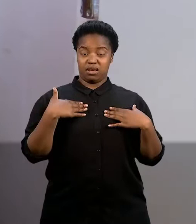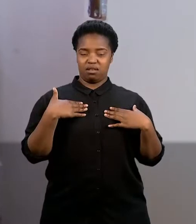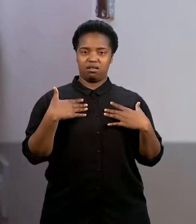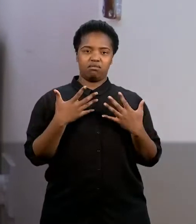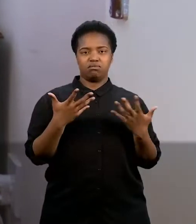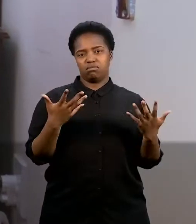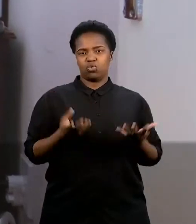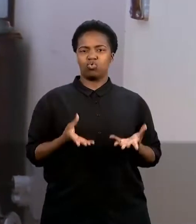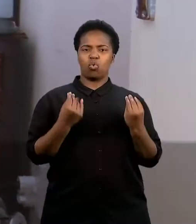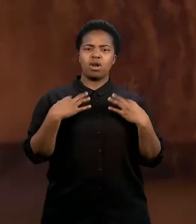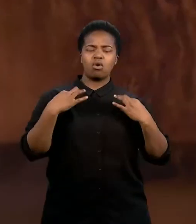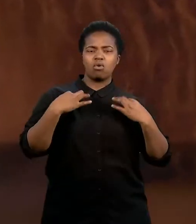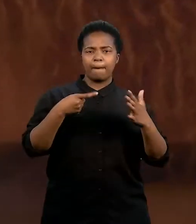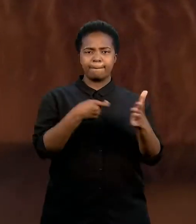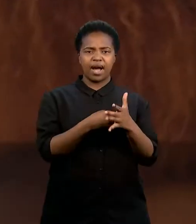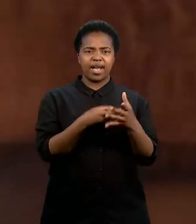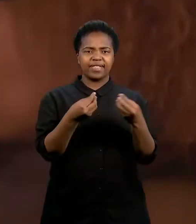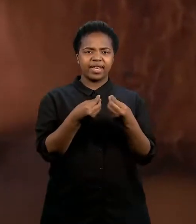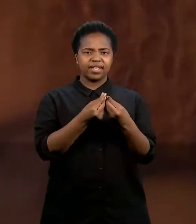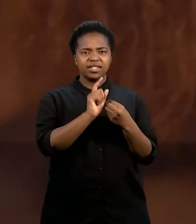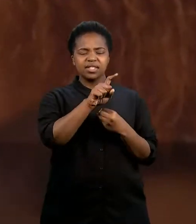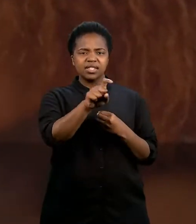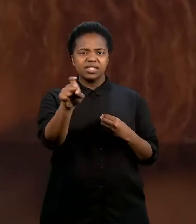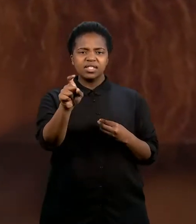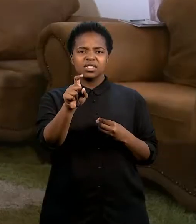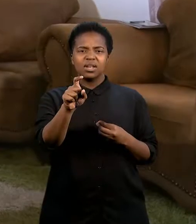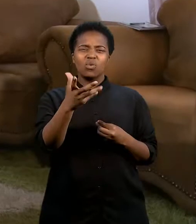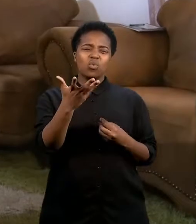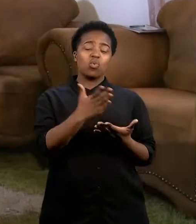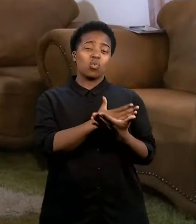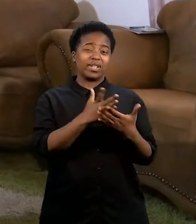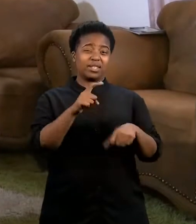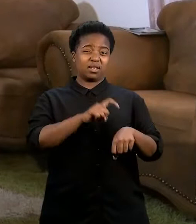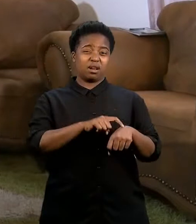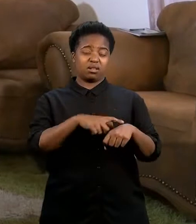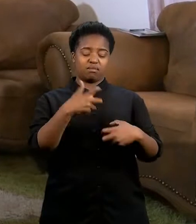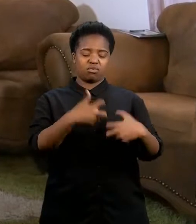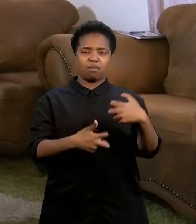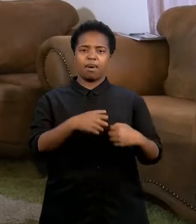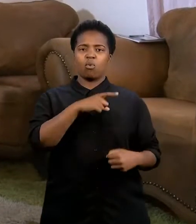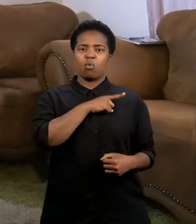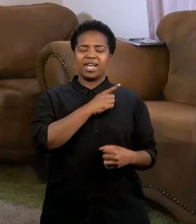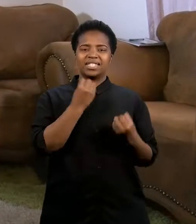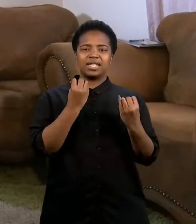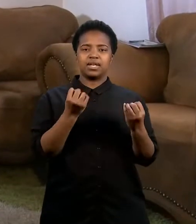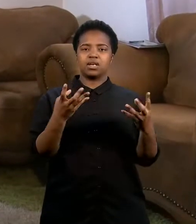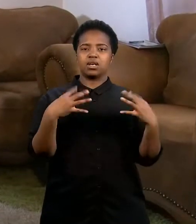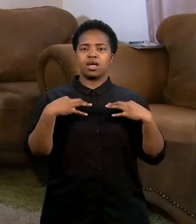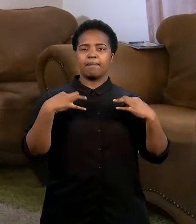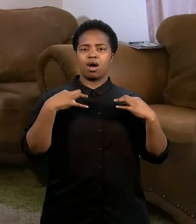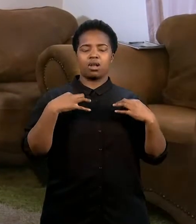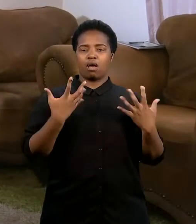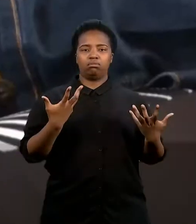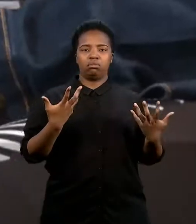the apparel, when I go shopping for clothes, hona lo bale mathata because most of the clothes itswantse motho